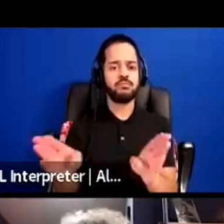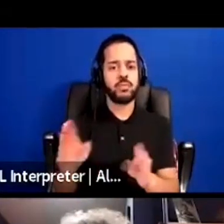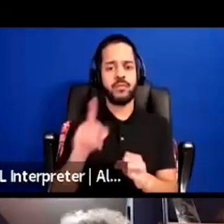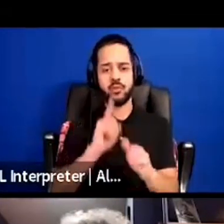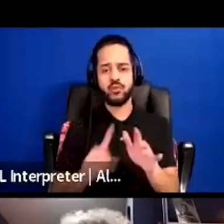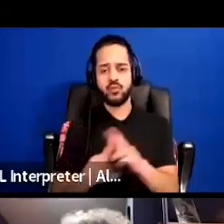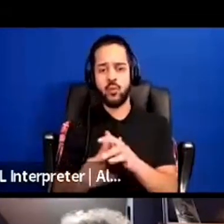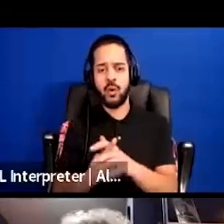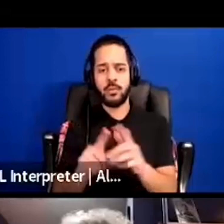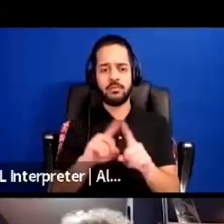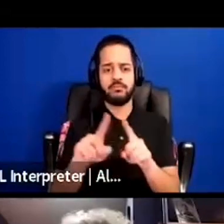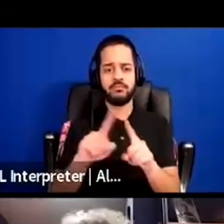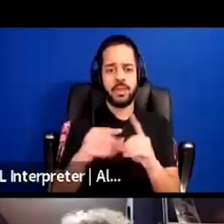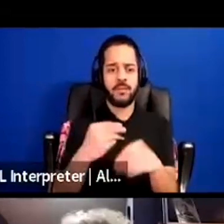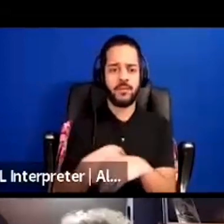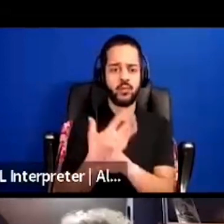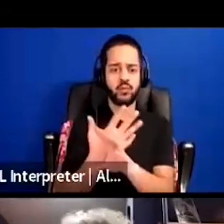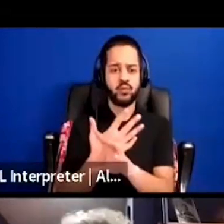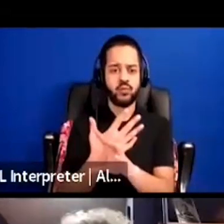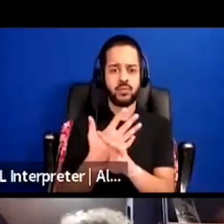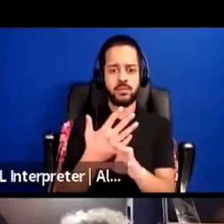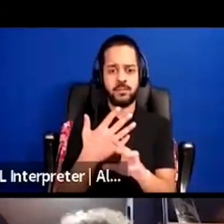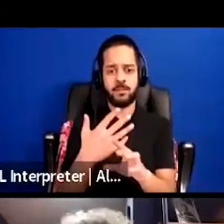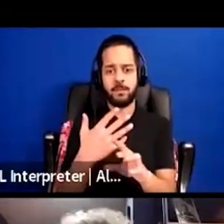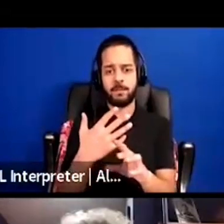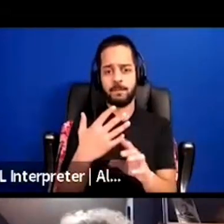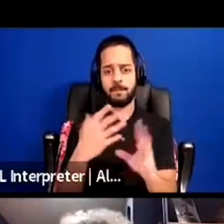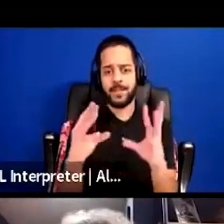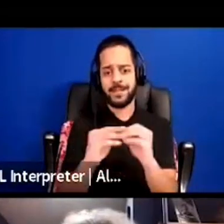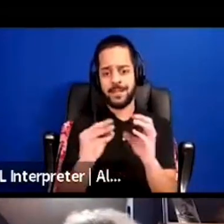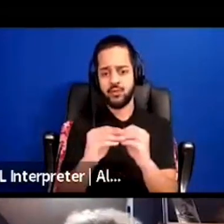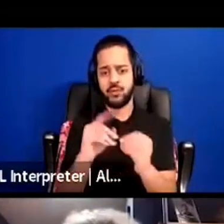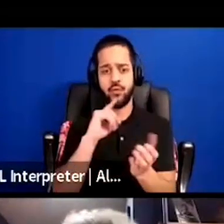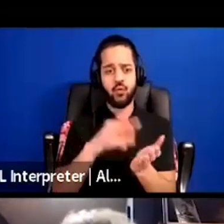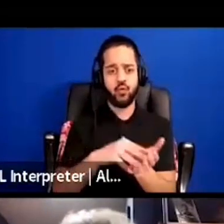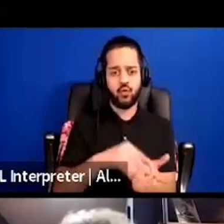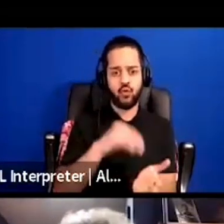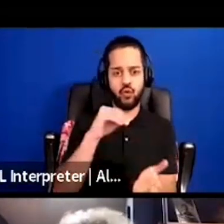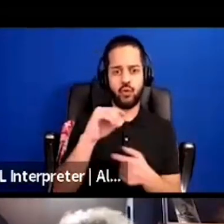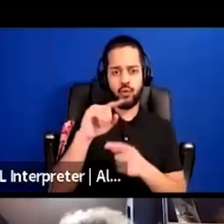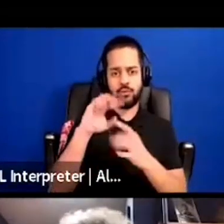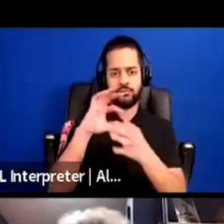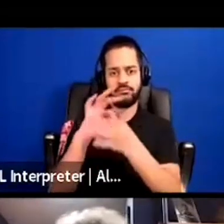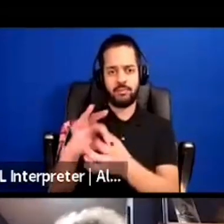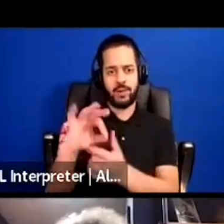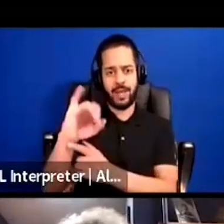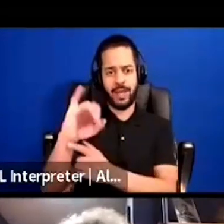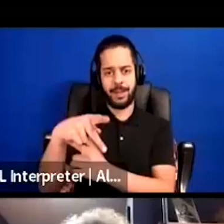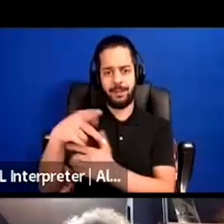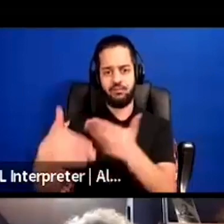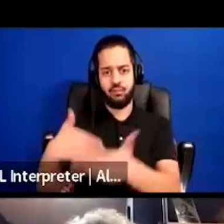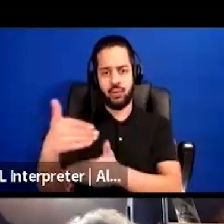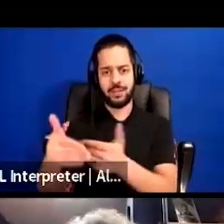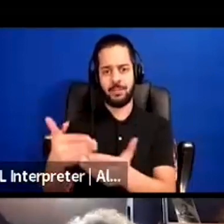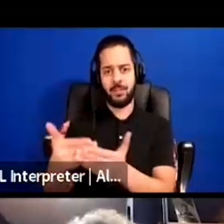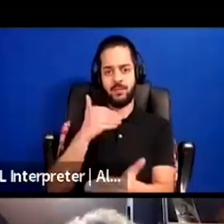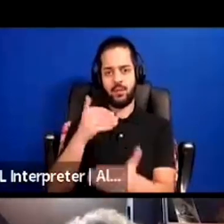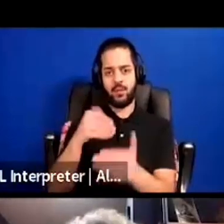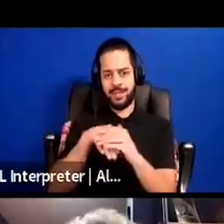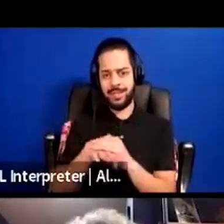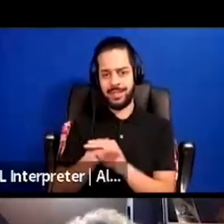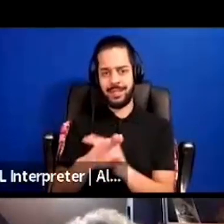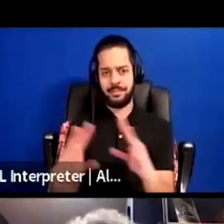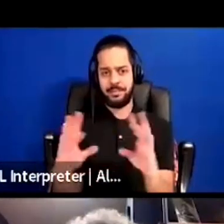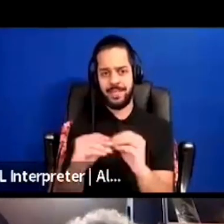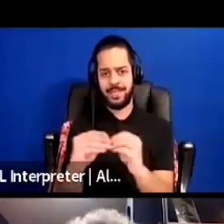to learn about the IEP process, and maybe even before the IEP process, just learning about some of these